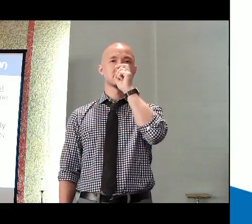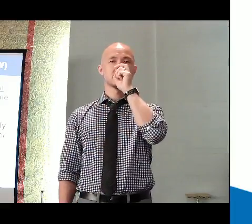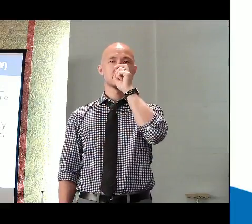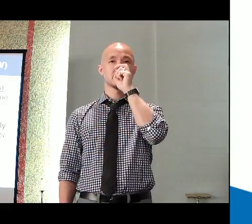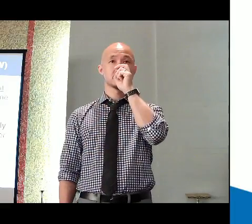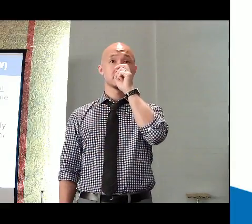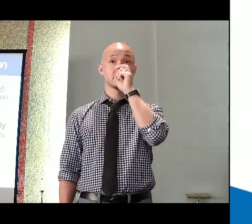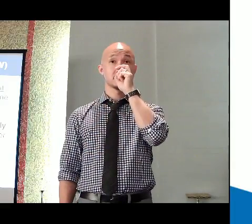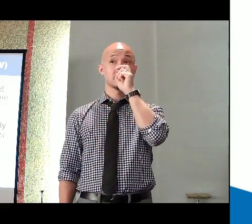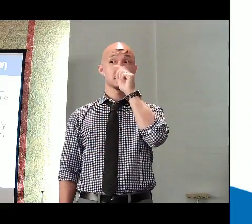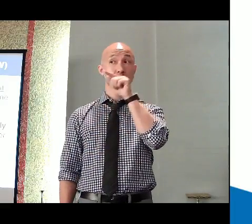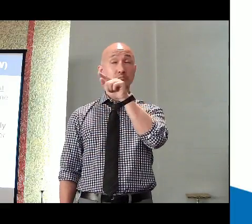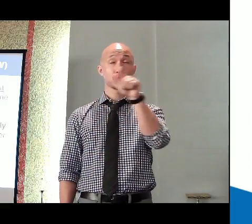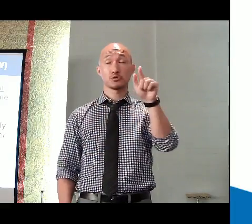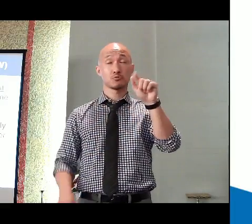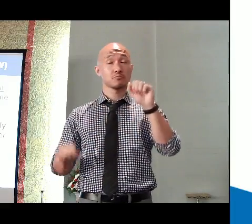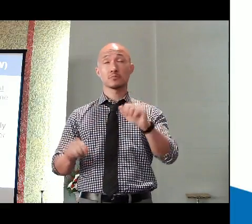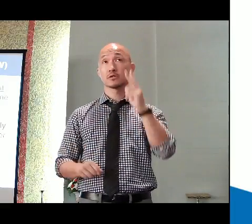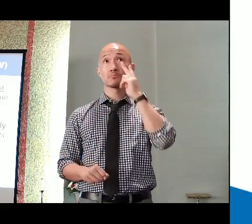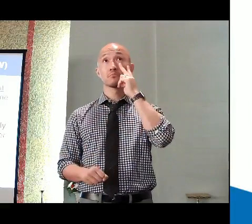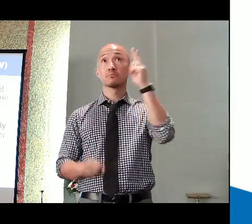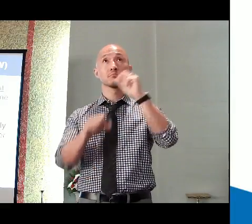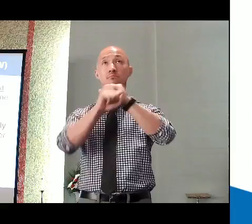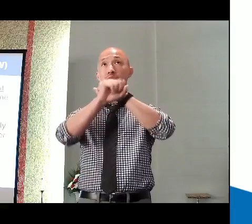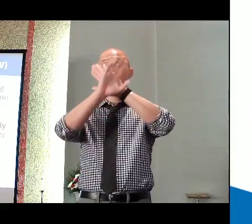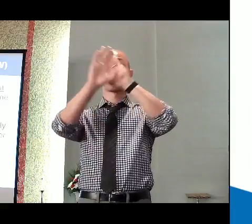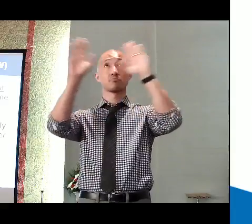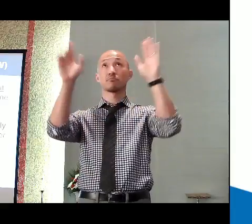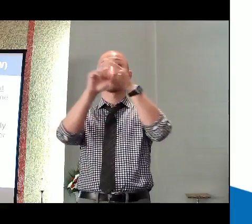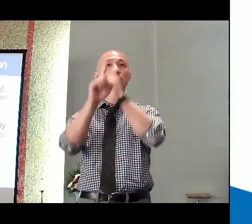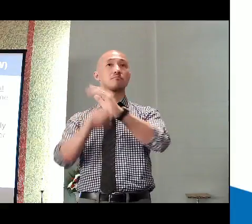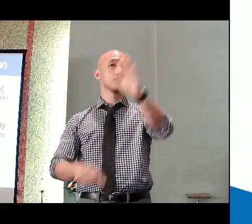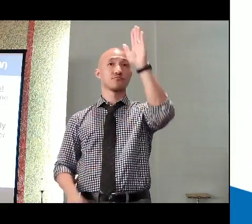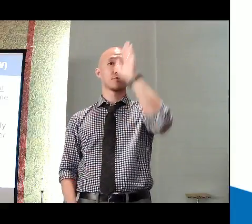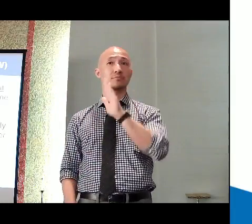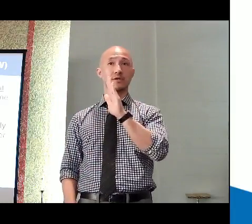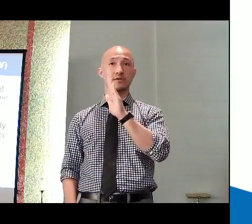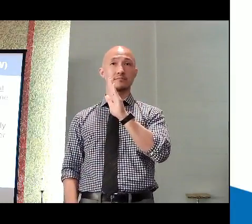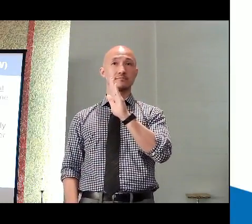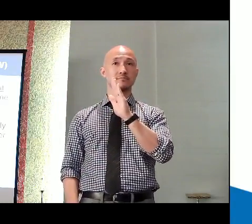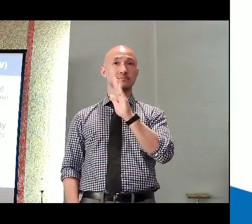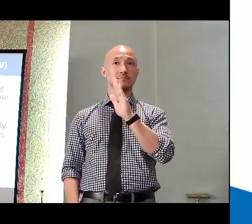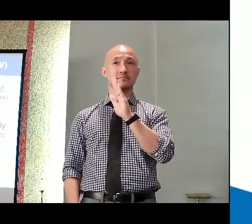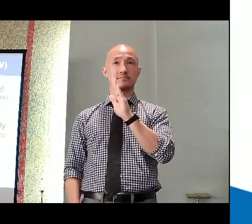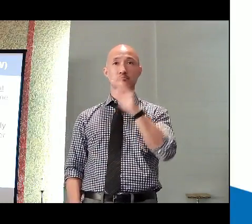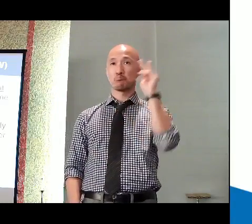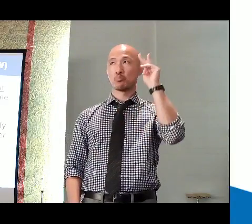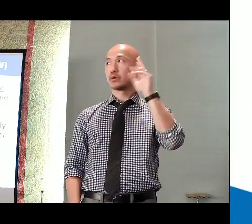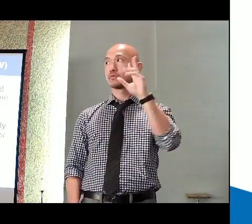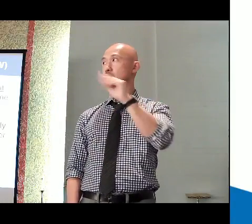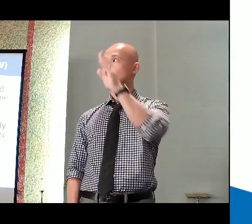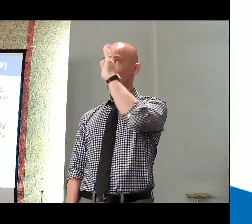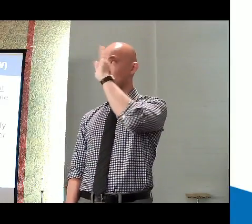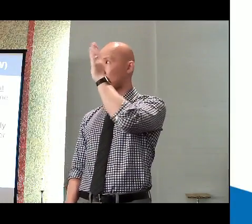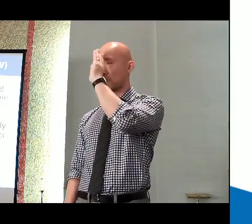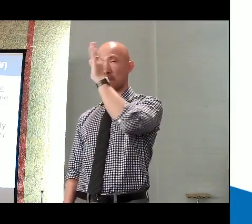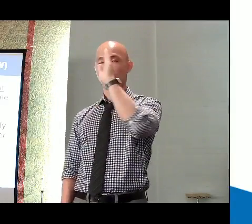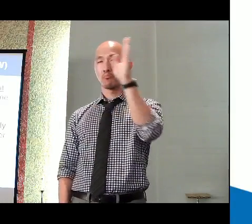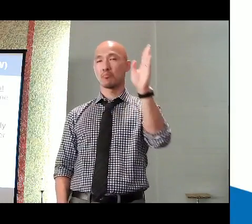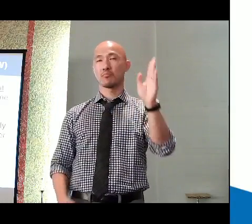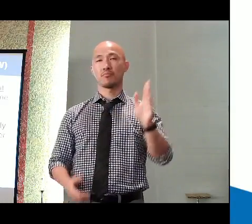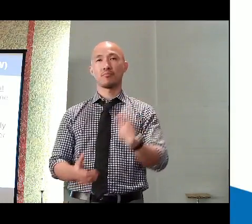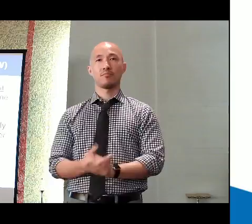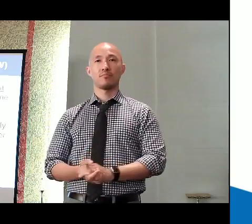God on how you should even court one another. And I'm using the word court, not date. Date is a